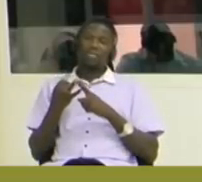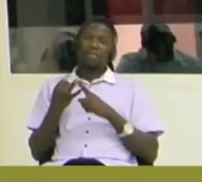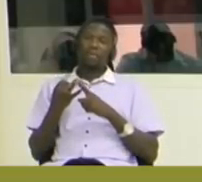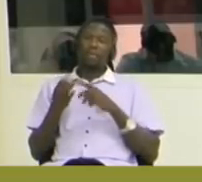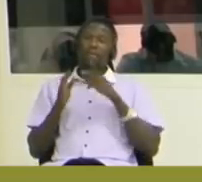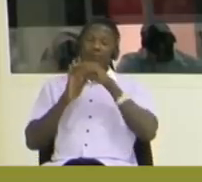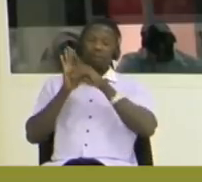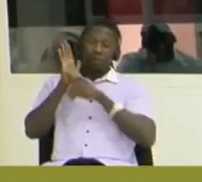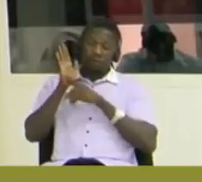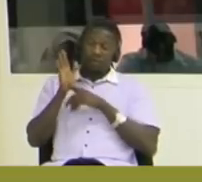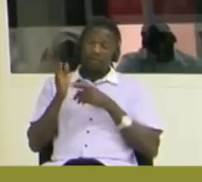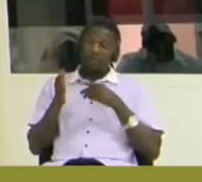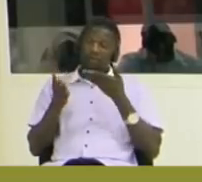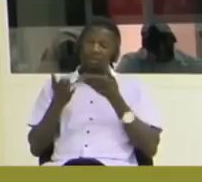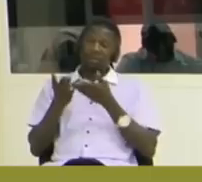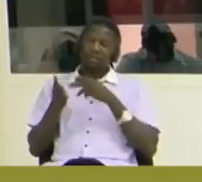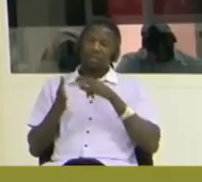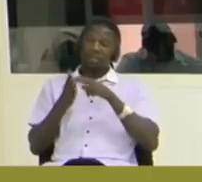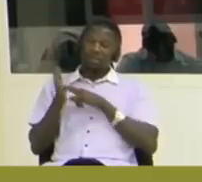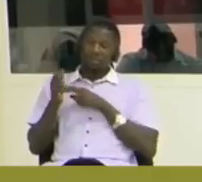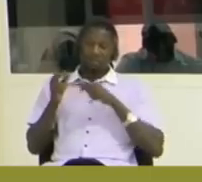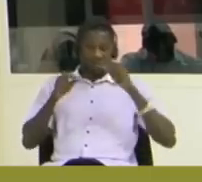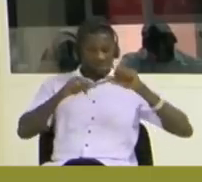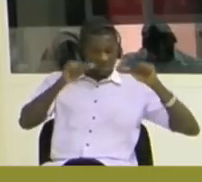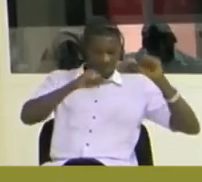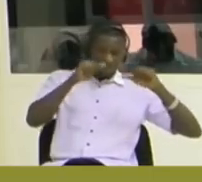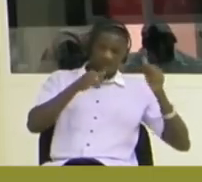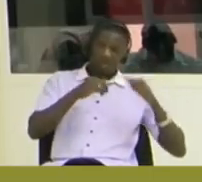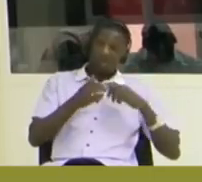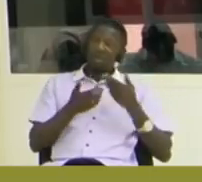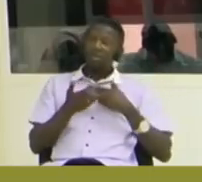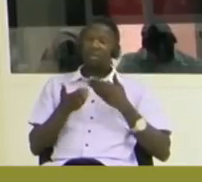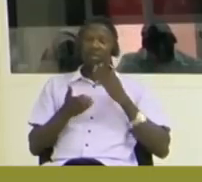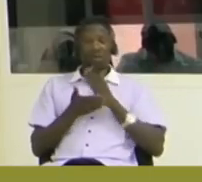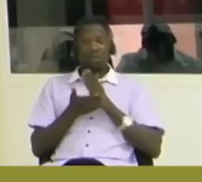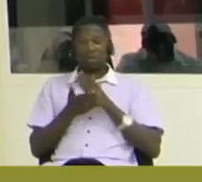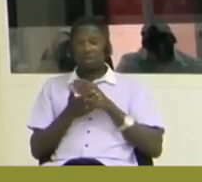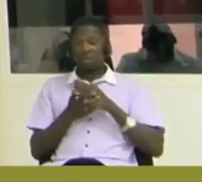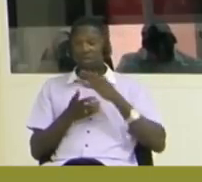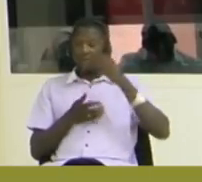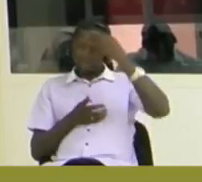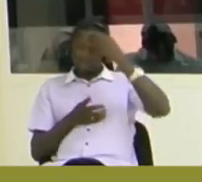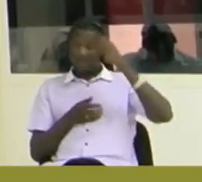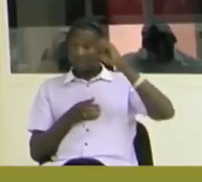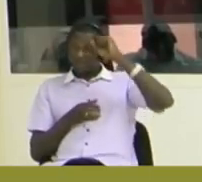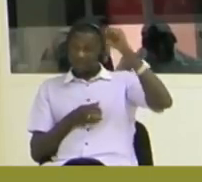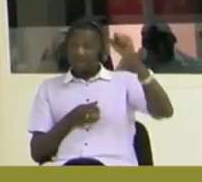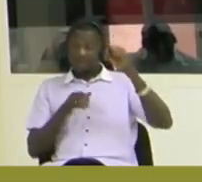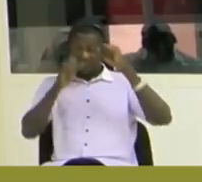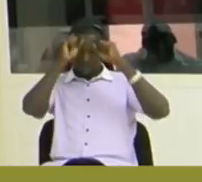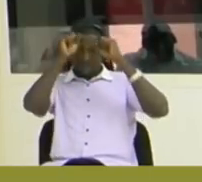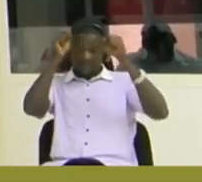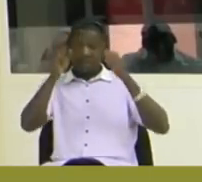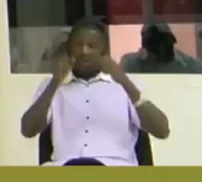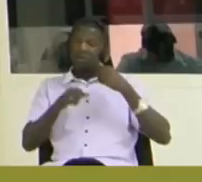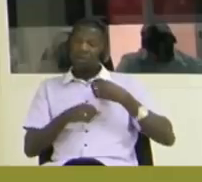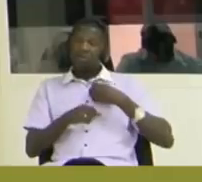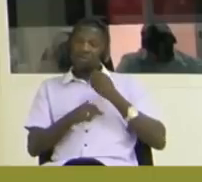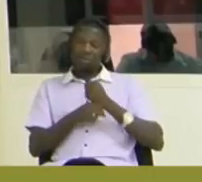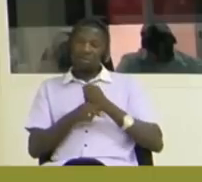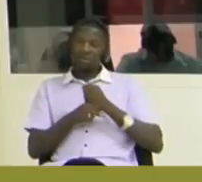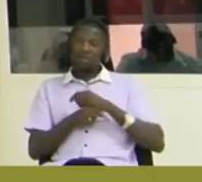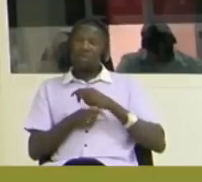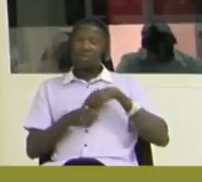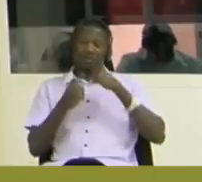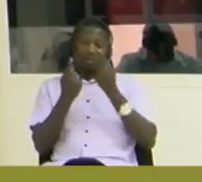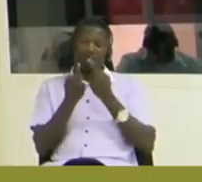the projects also that needed to be monitored. And obviously, as head of state, he wants to make sure that things go on normally in